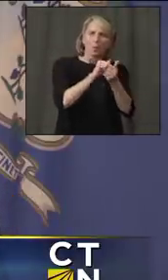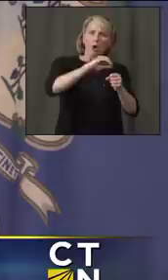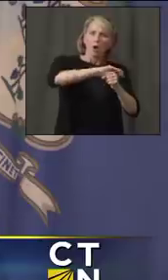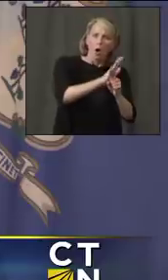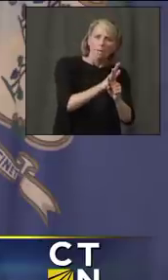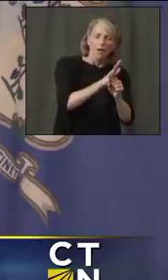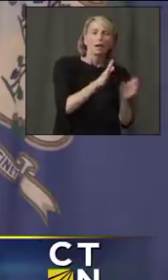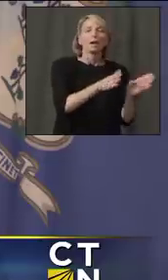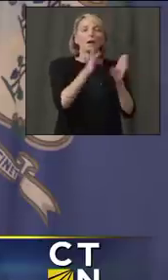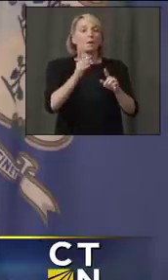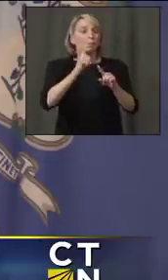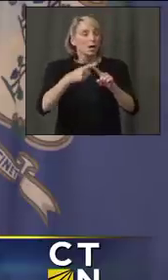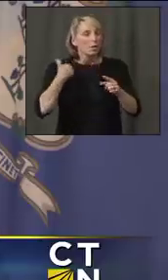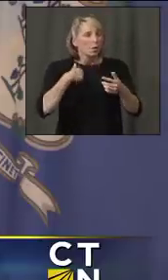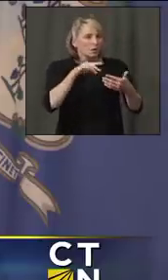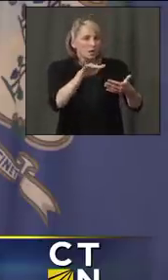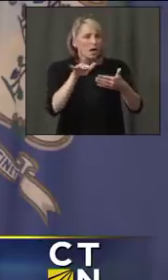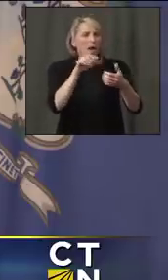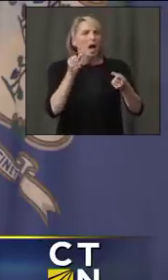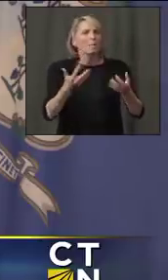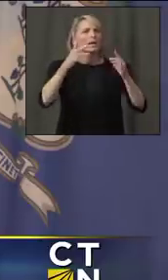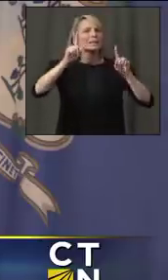community spread more broadly in the community.